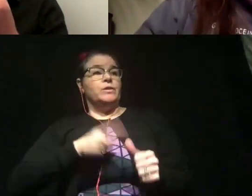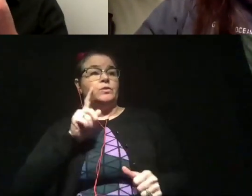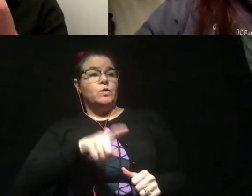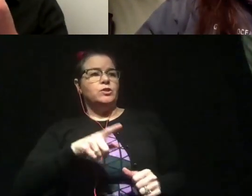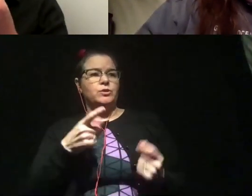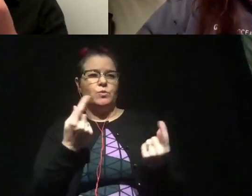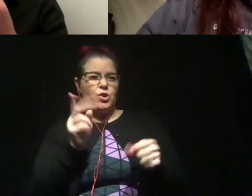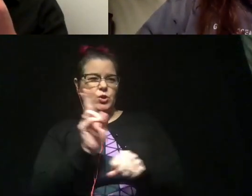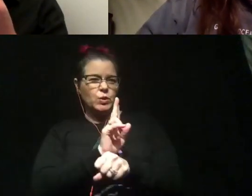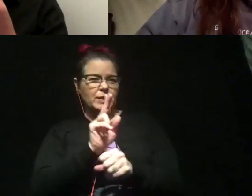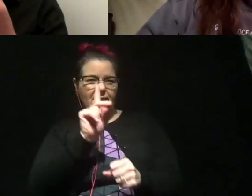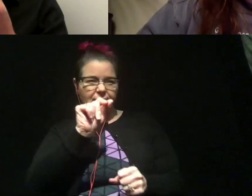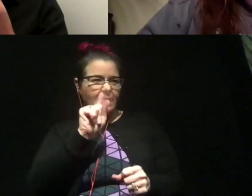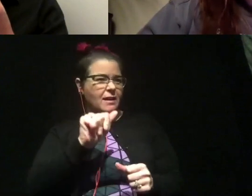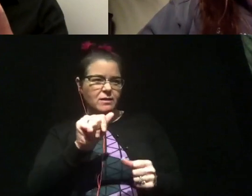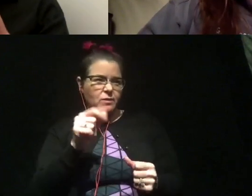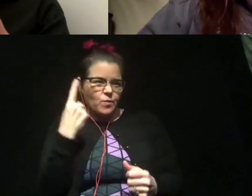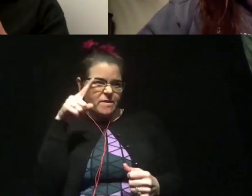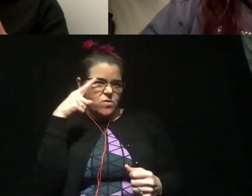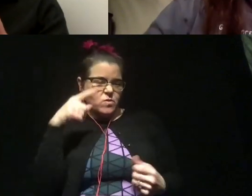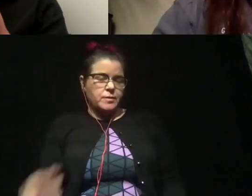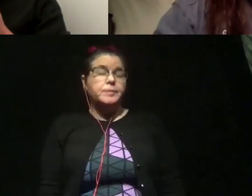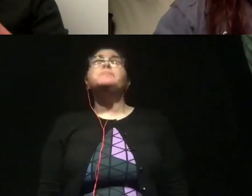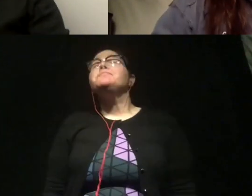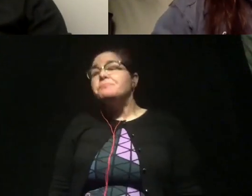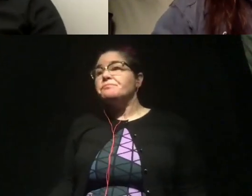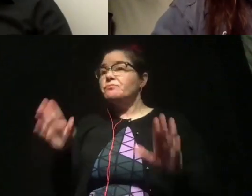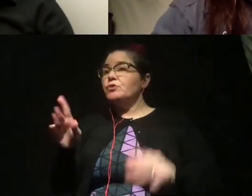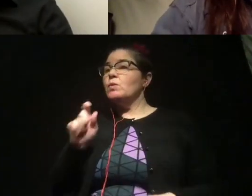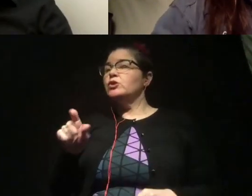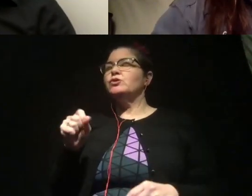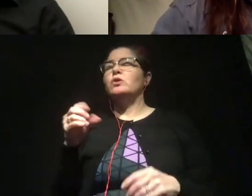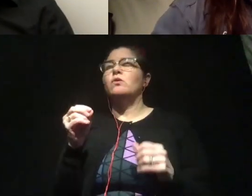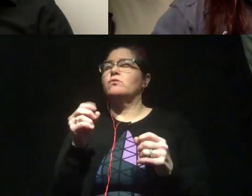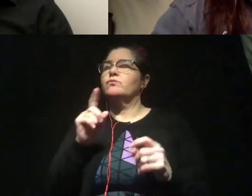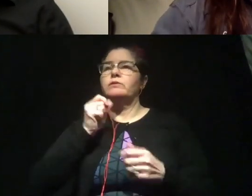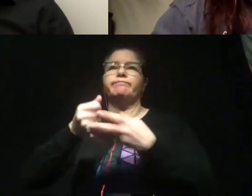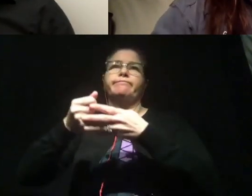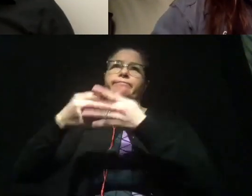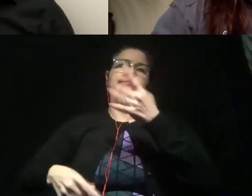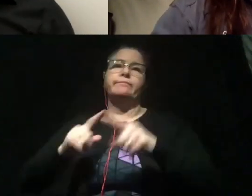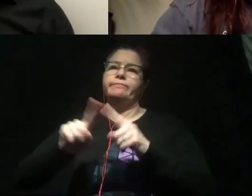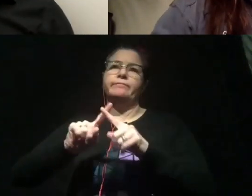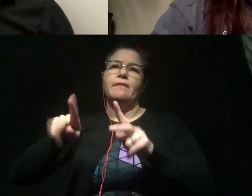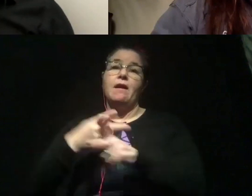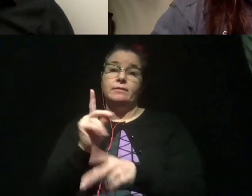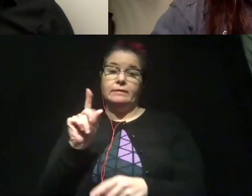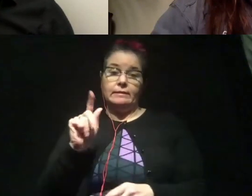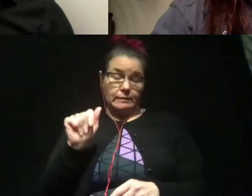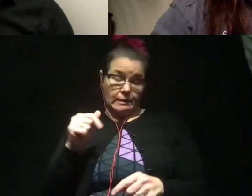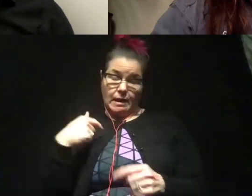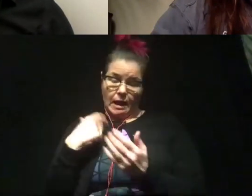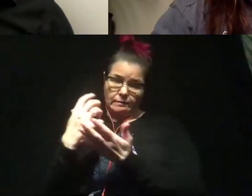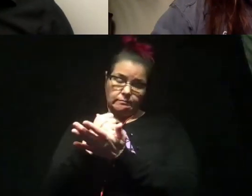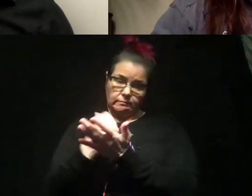you use the data that you collect for? Excellent question. So there's a lot of different kinds of data that we take out